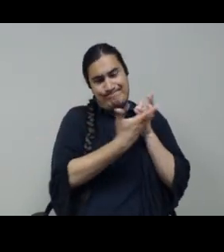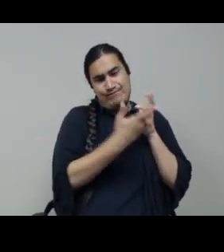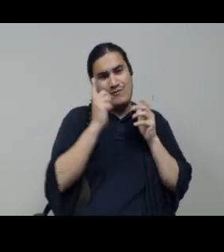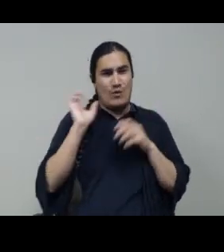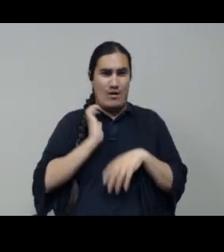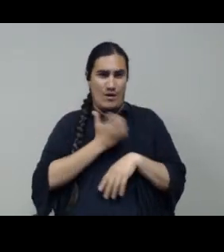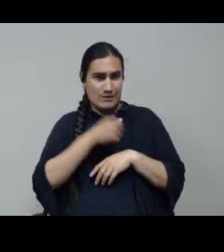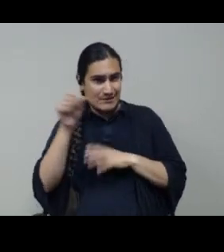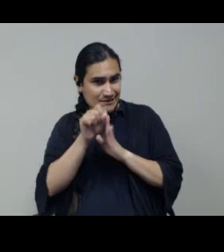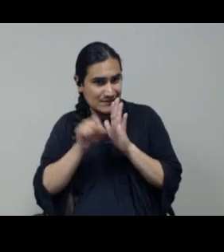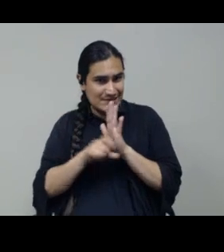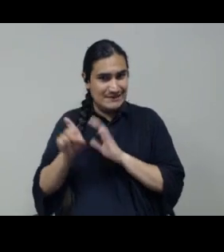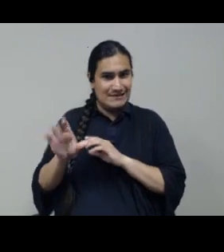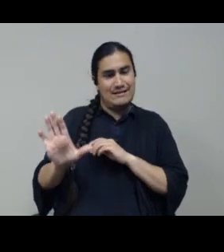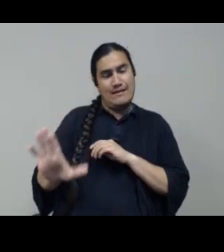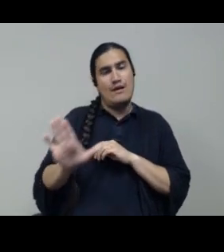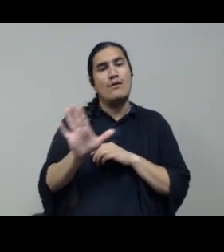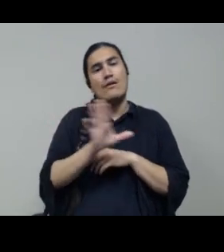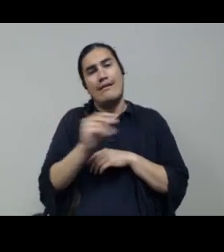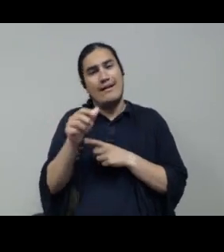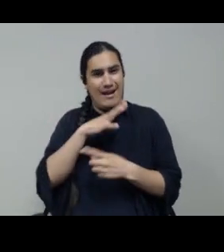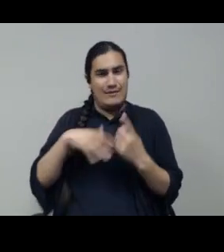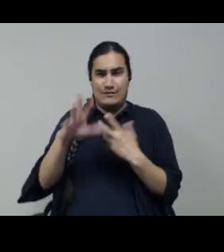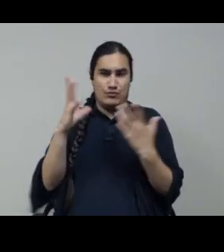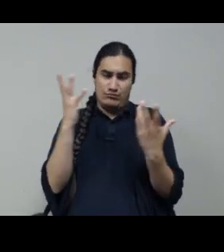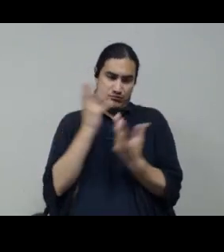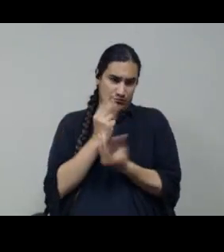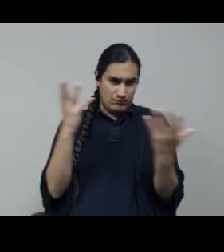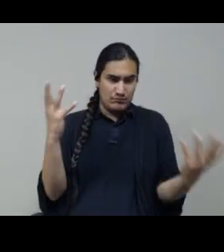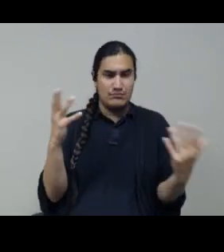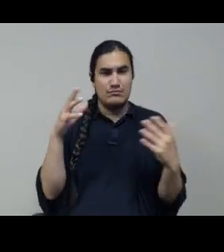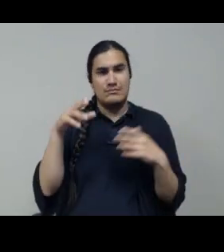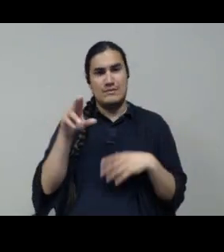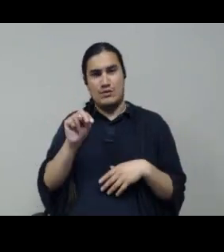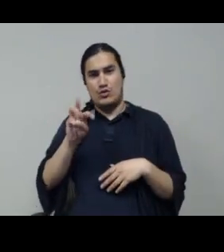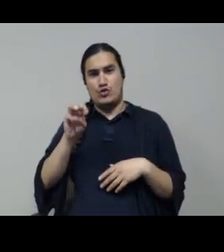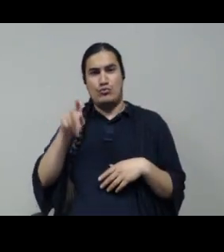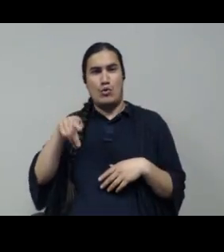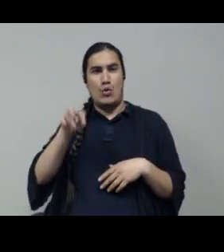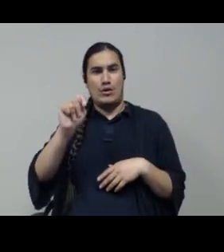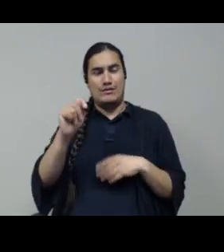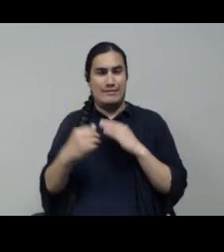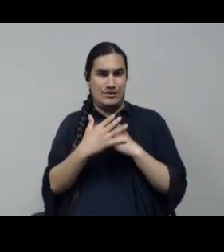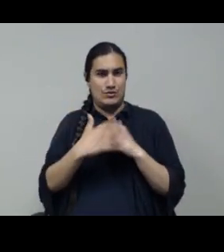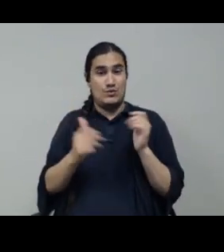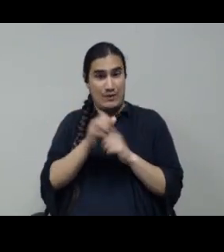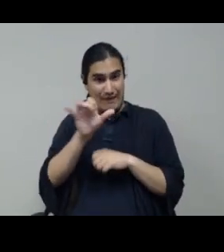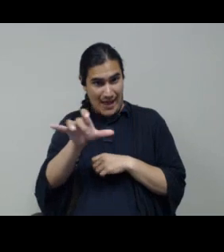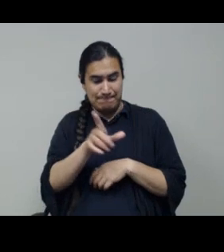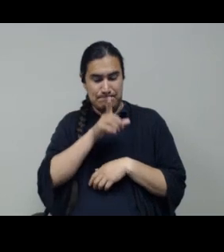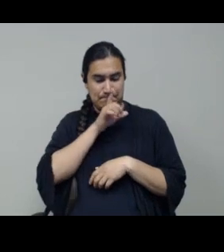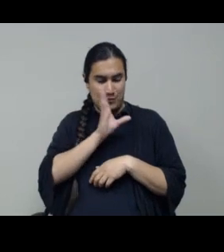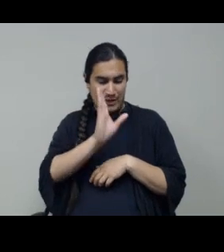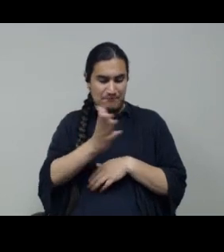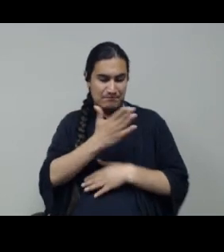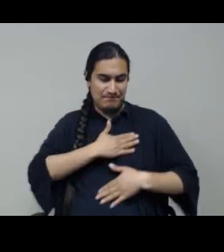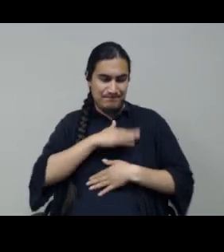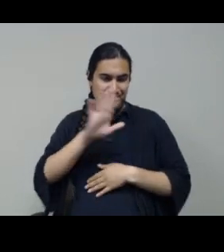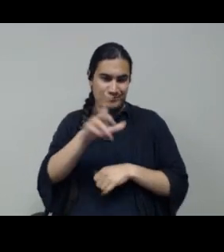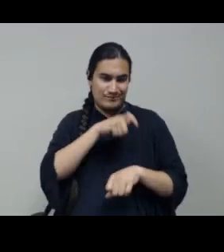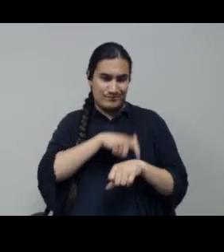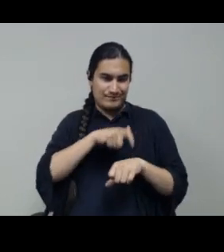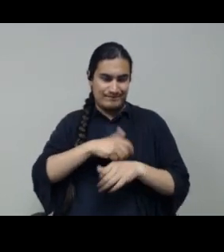do it in an atmosphere that's gorgeous down in Newport Beach. So with that, I will be quiet. I appreciate the time and the opportunity